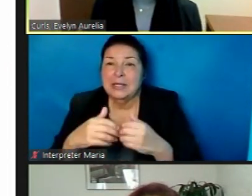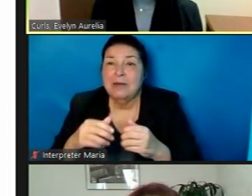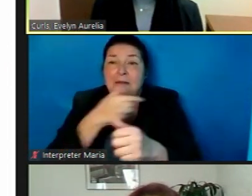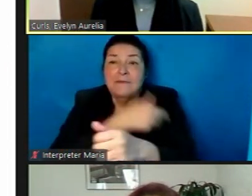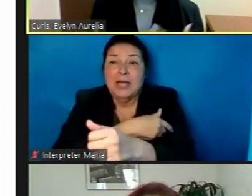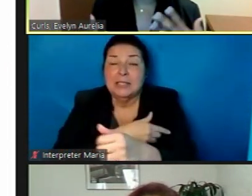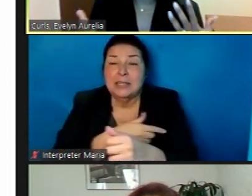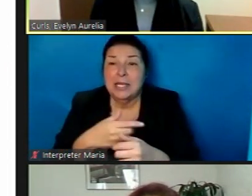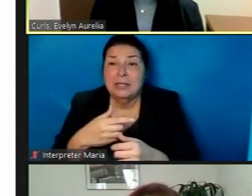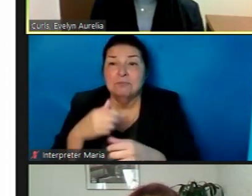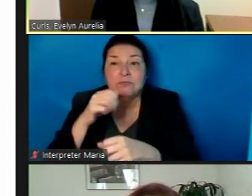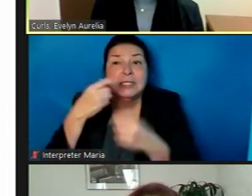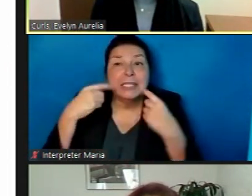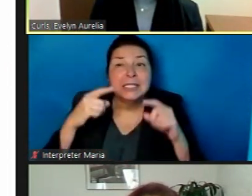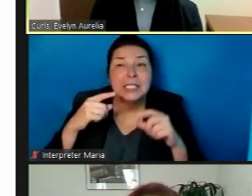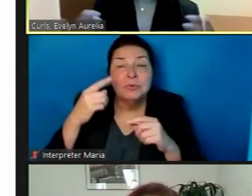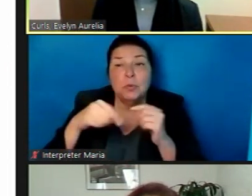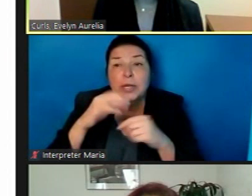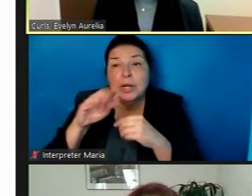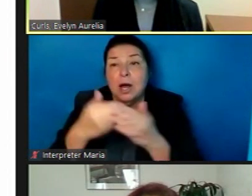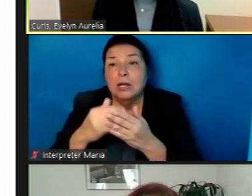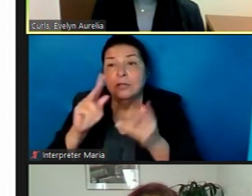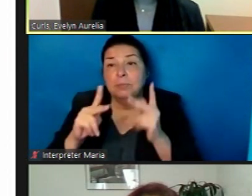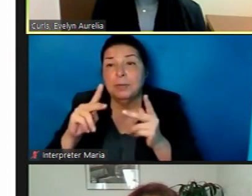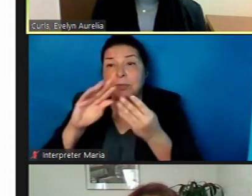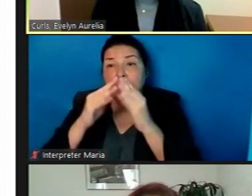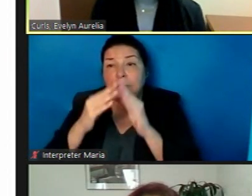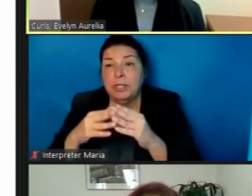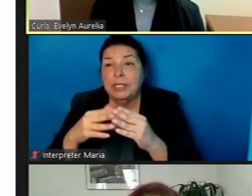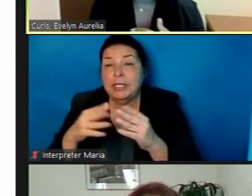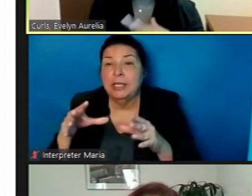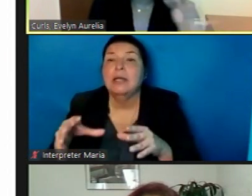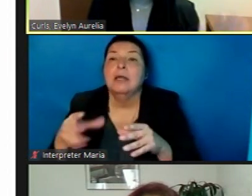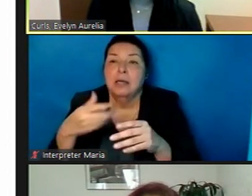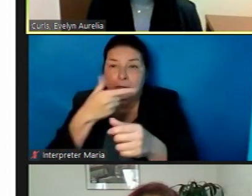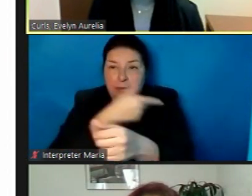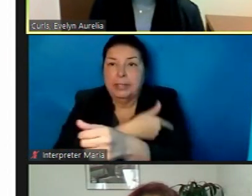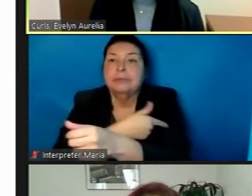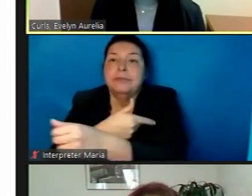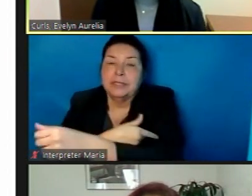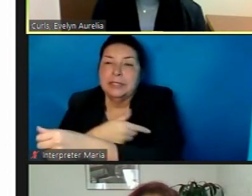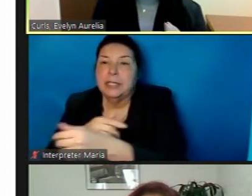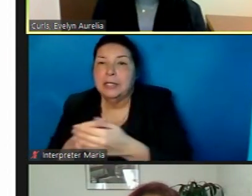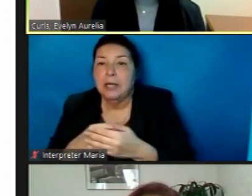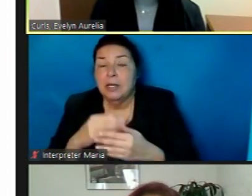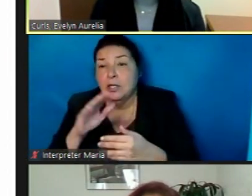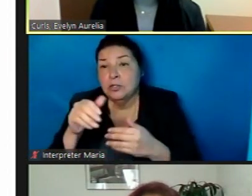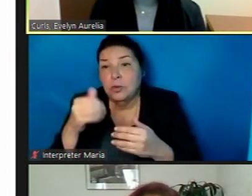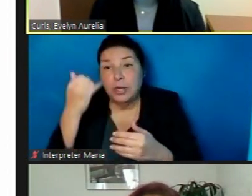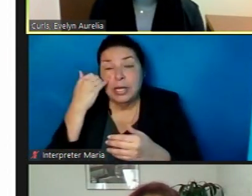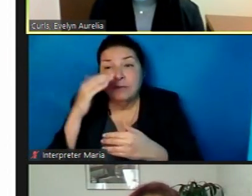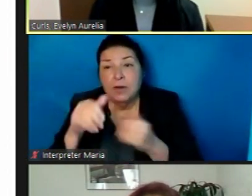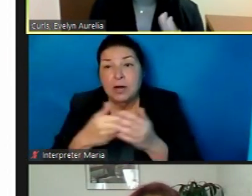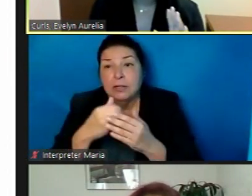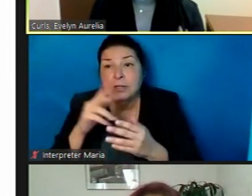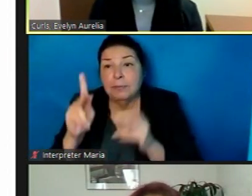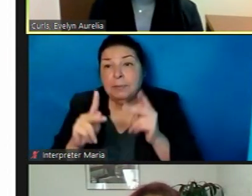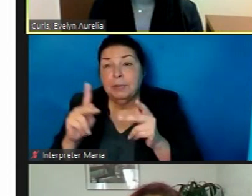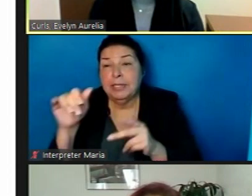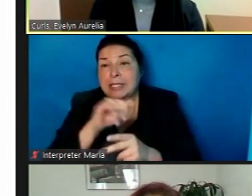takes them. The individual is protected, but not the household. So everyone else who's not vaccinated would still need to go about the